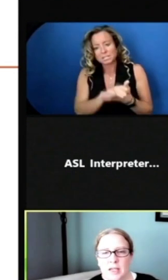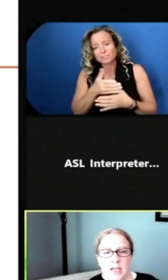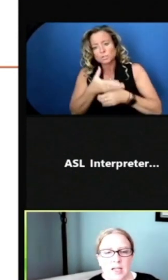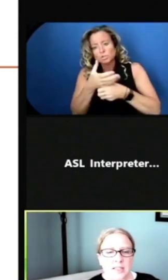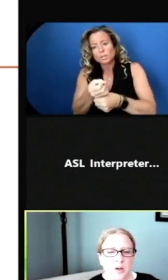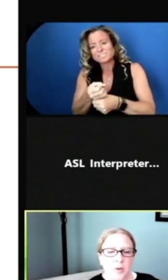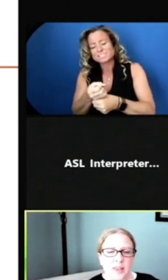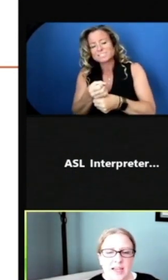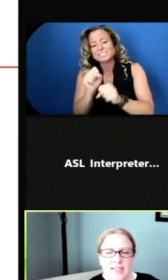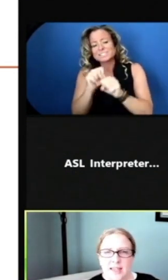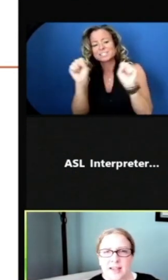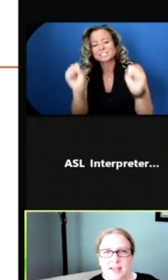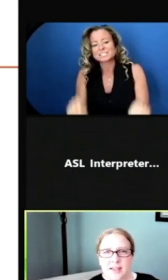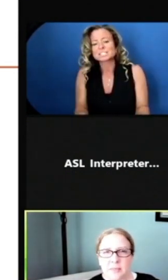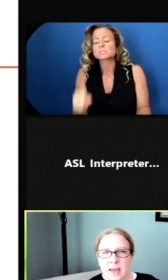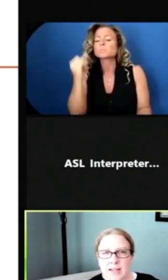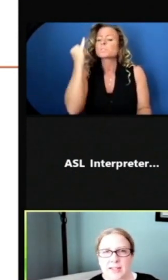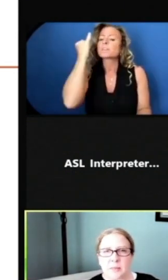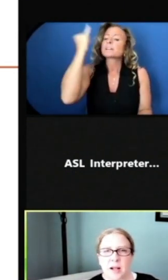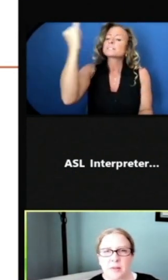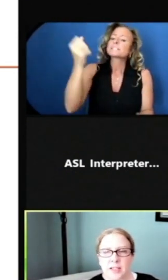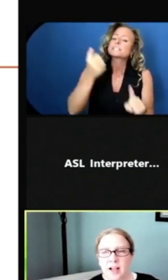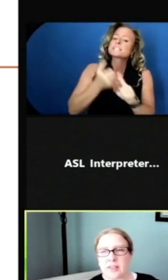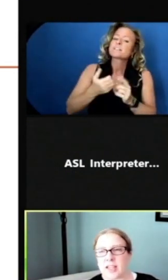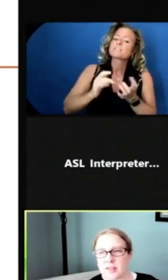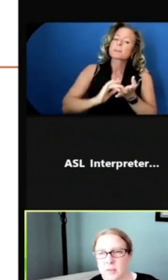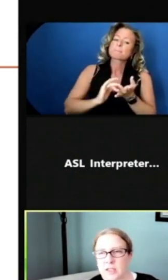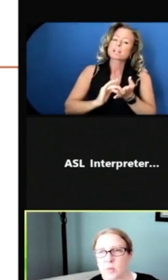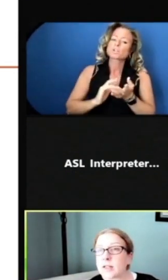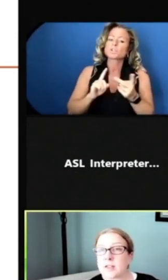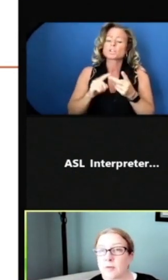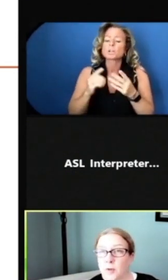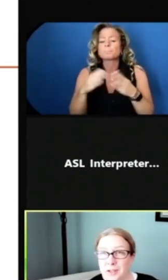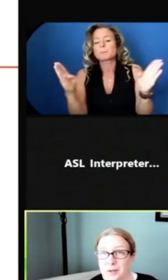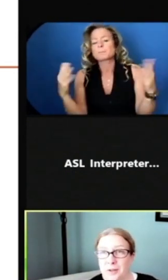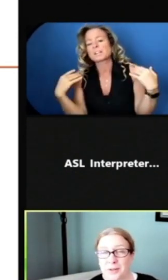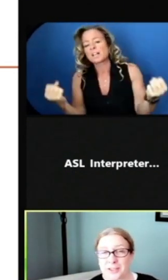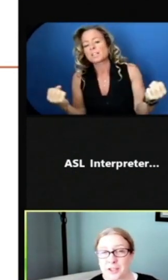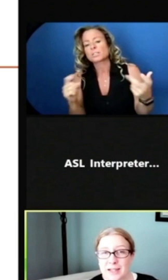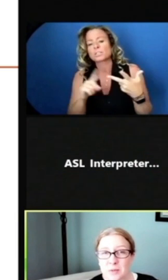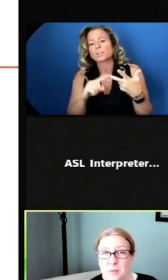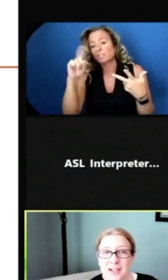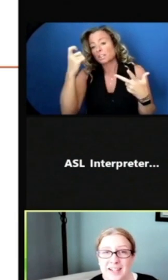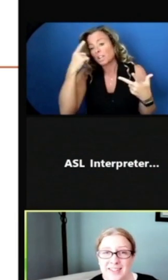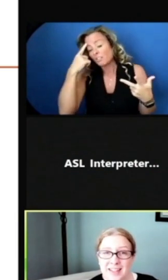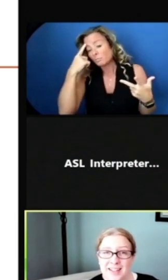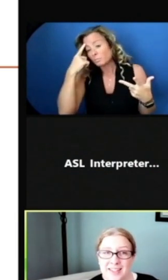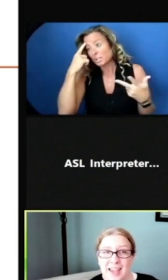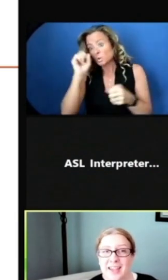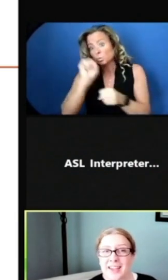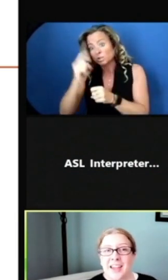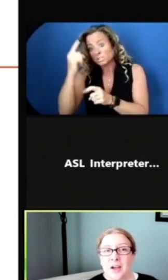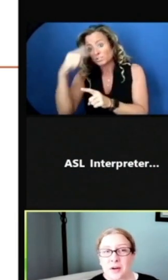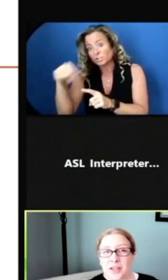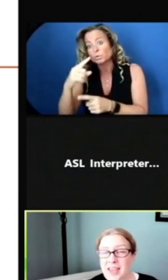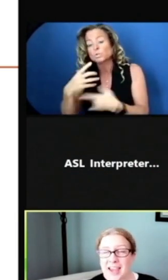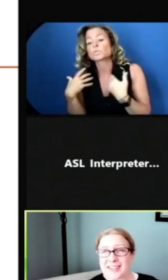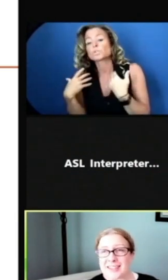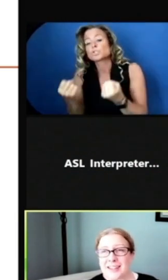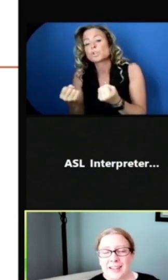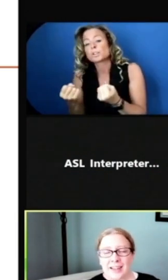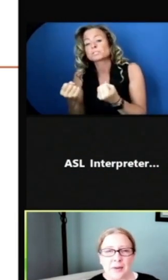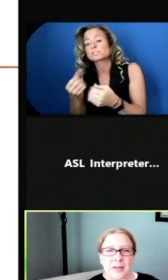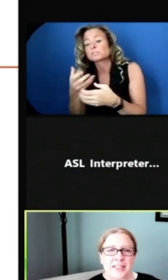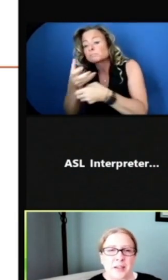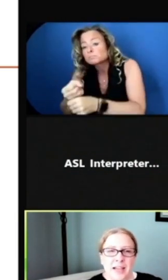system. So with the idea that medicine, public health, the government works for you, you can trust what it is that they say, or you